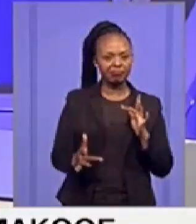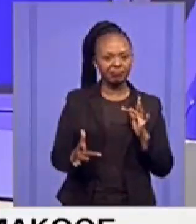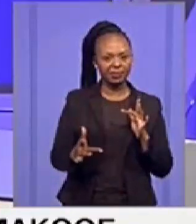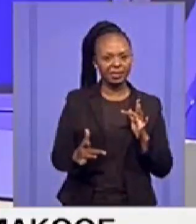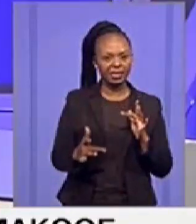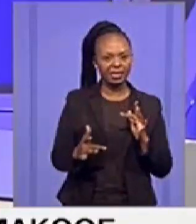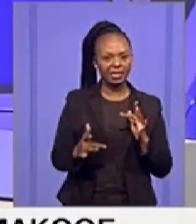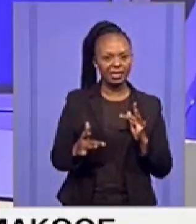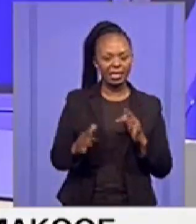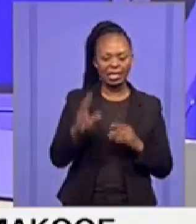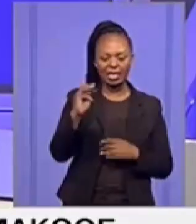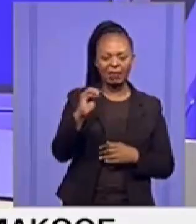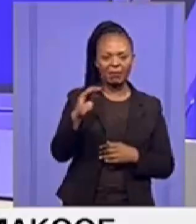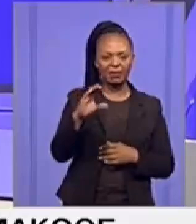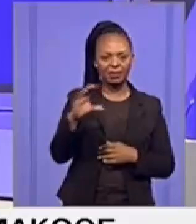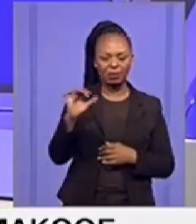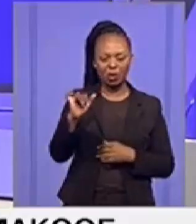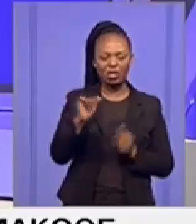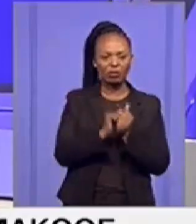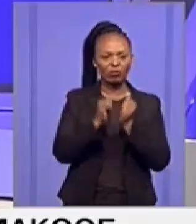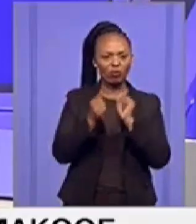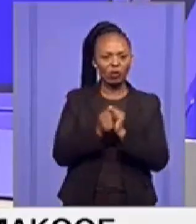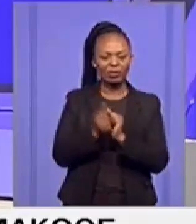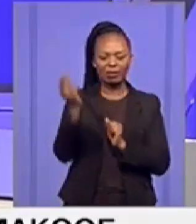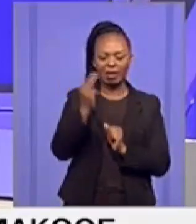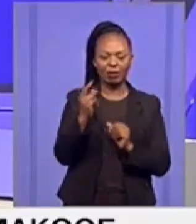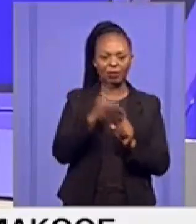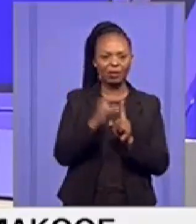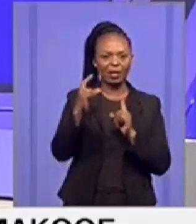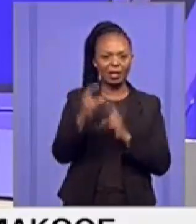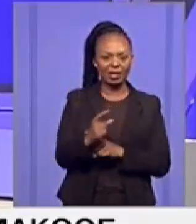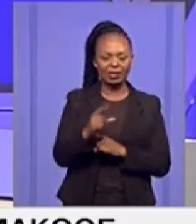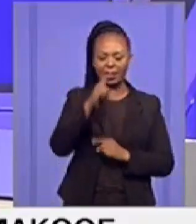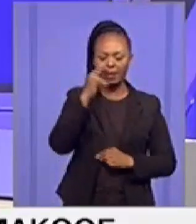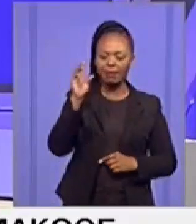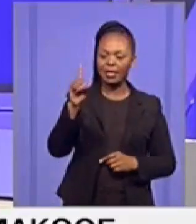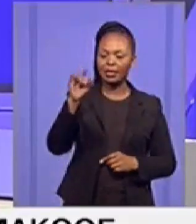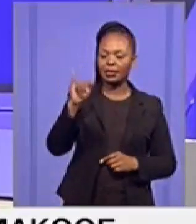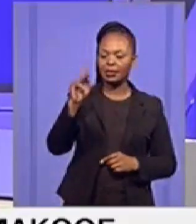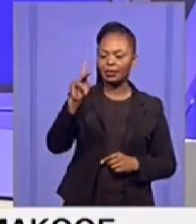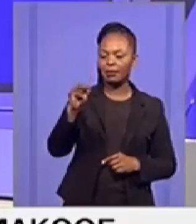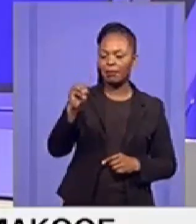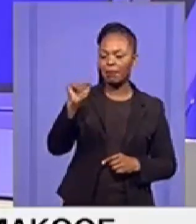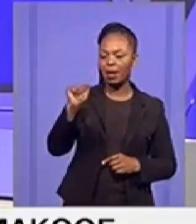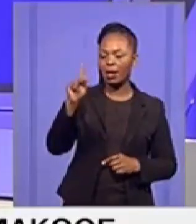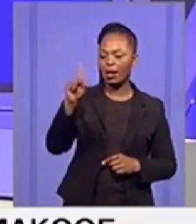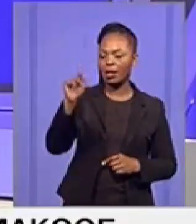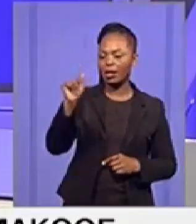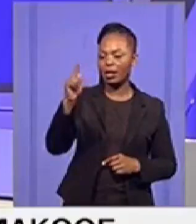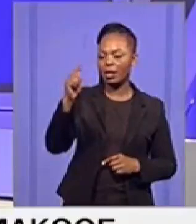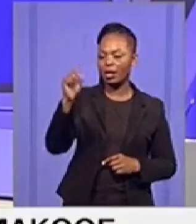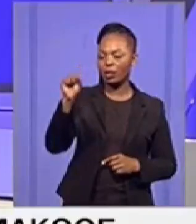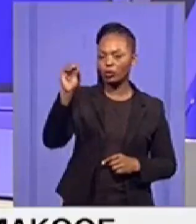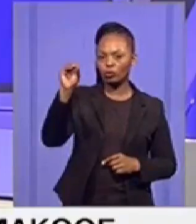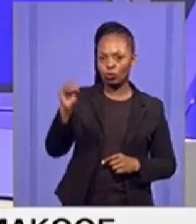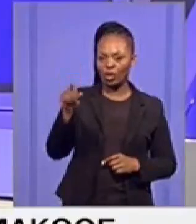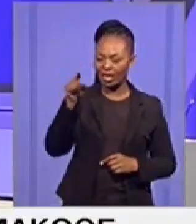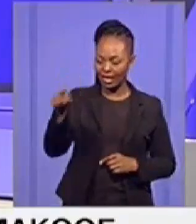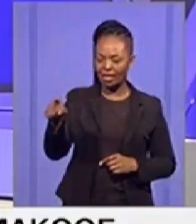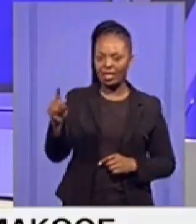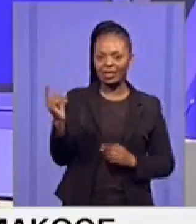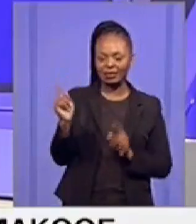dipapadi e leng di makatso mahasa ke tena ke elellwa ke nako hobane o ne a dula haufinyana le ena letona la